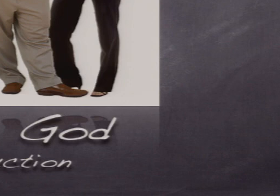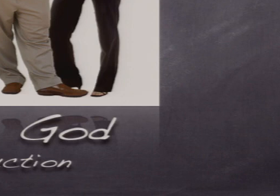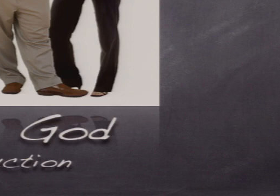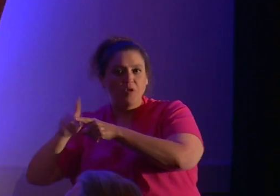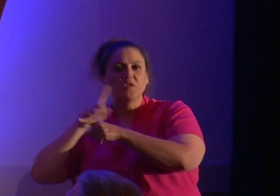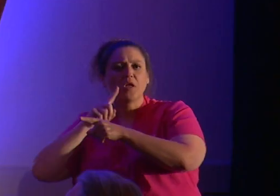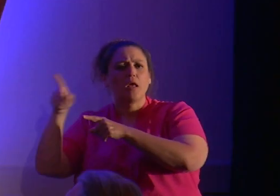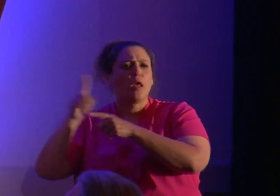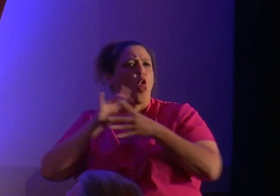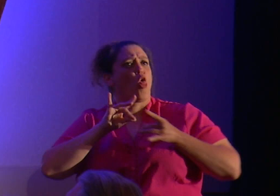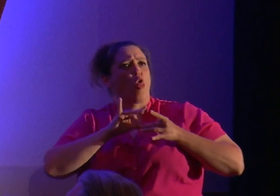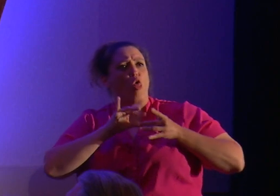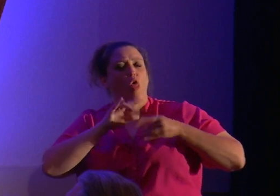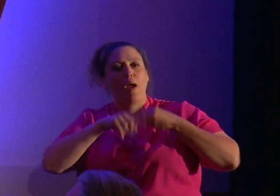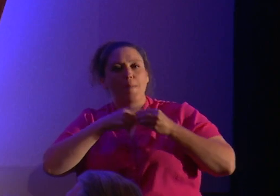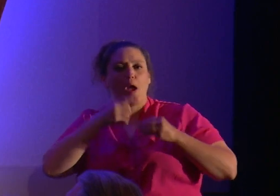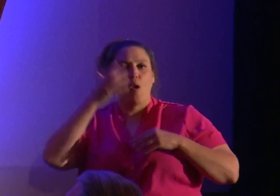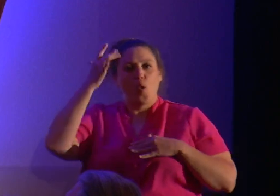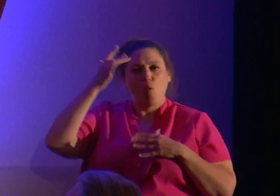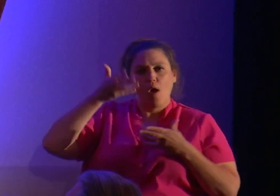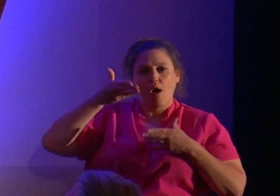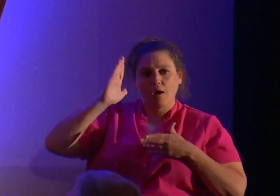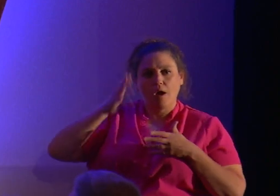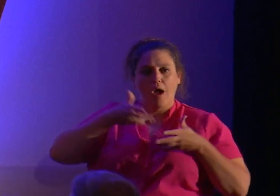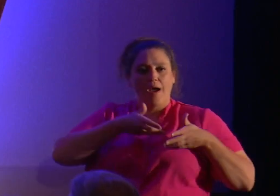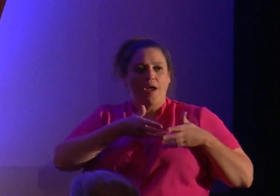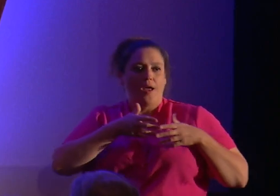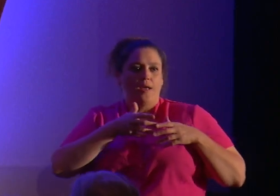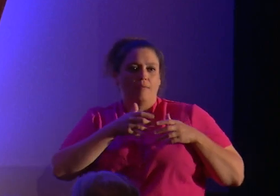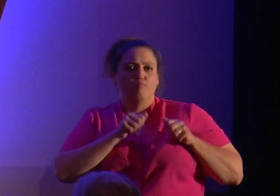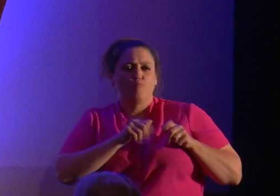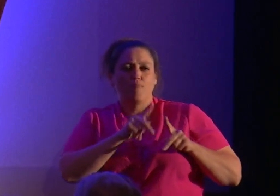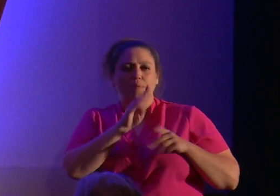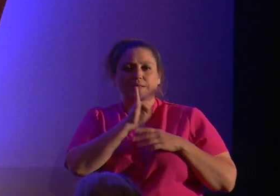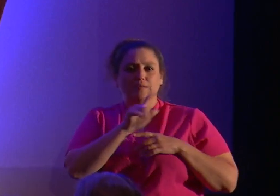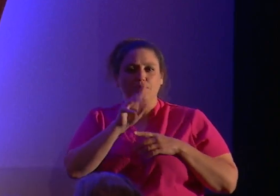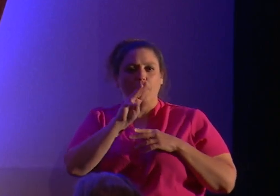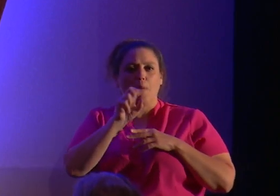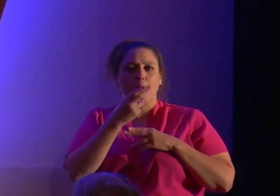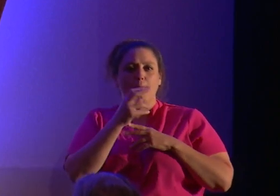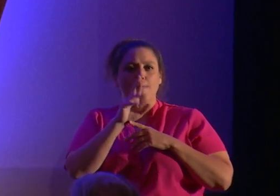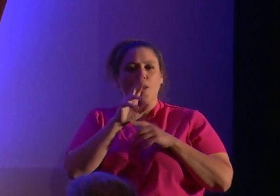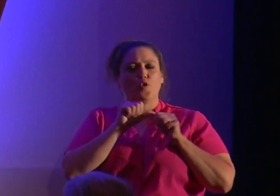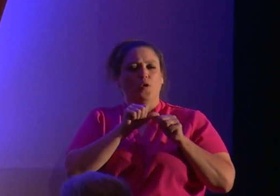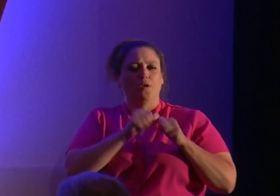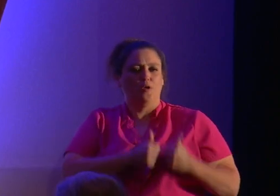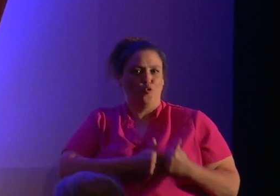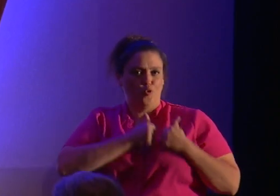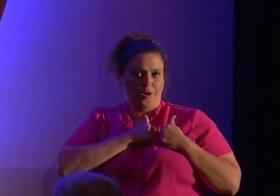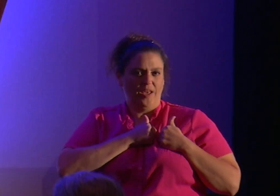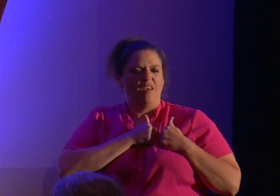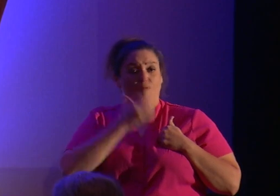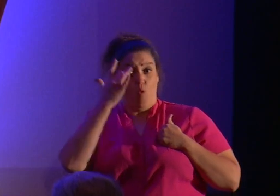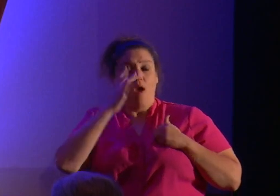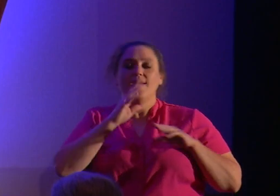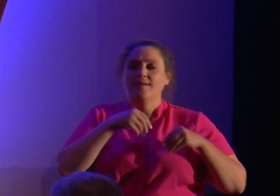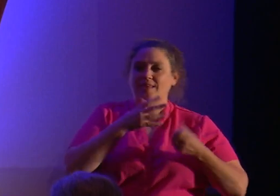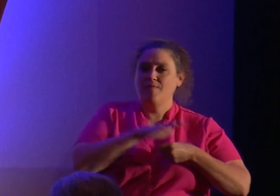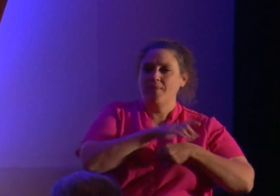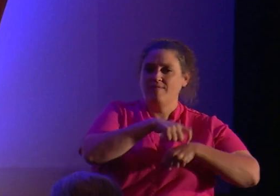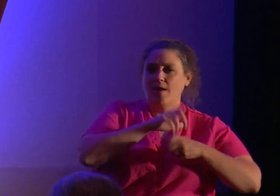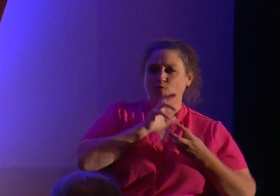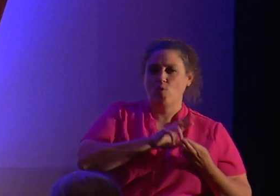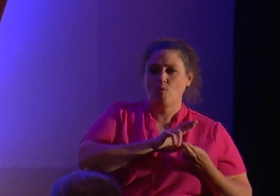how, you know, why God is letting Bill Maher live. Um, and it's to give him enough time to repent. So,